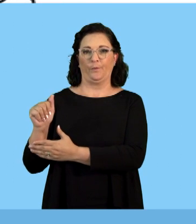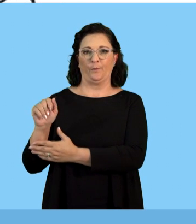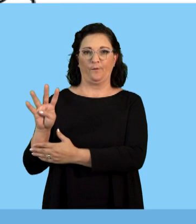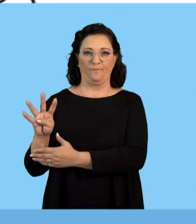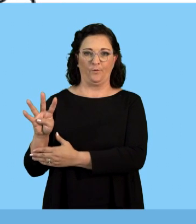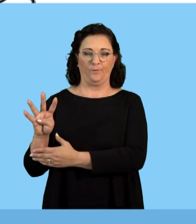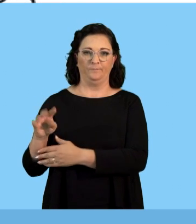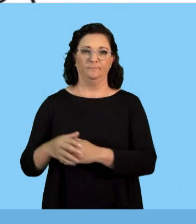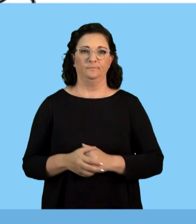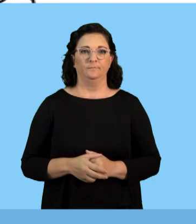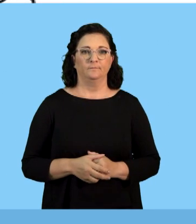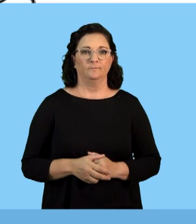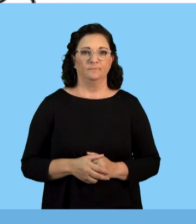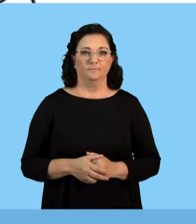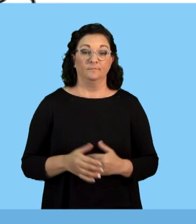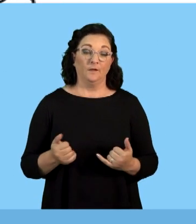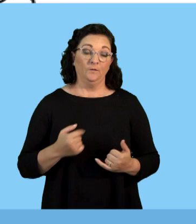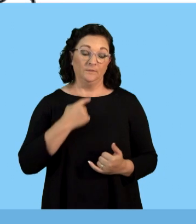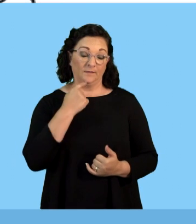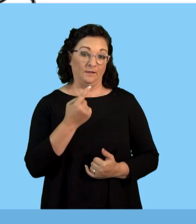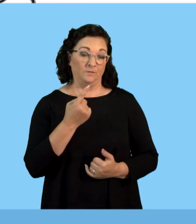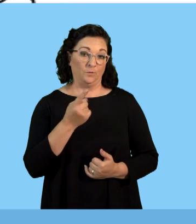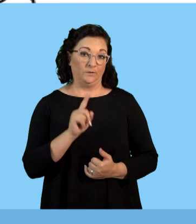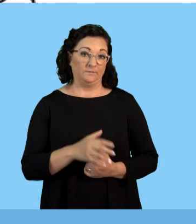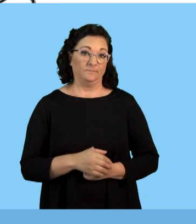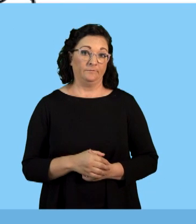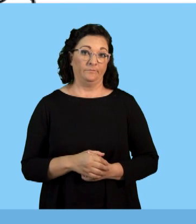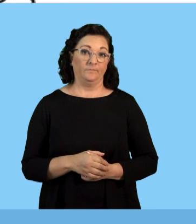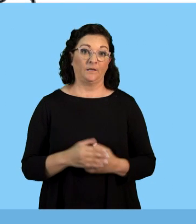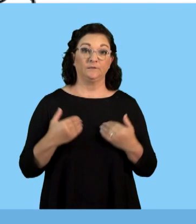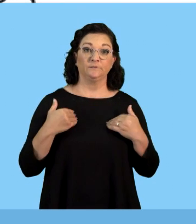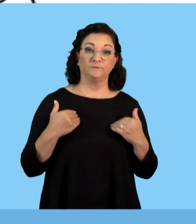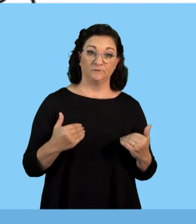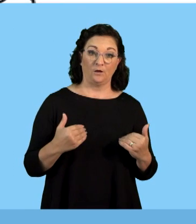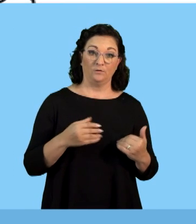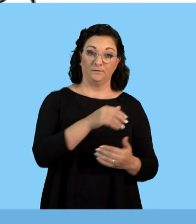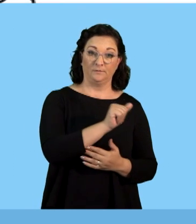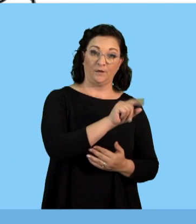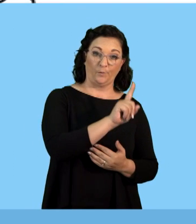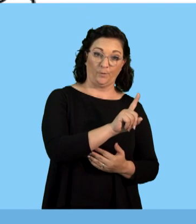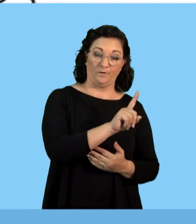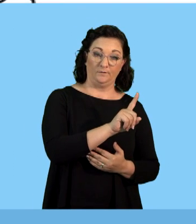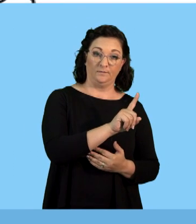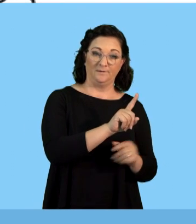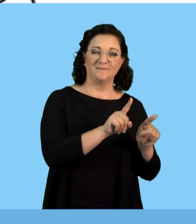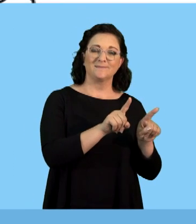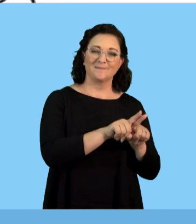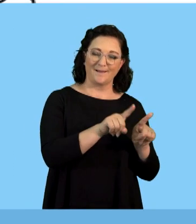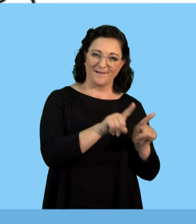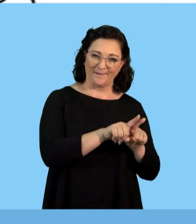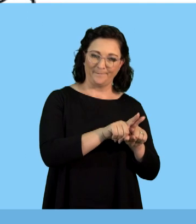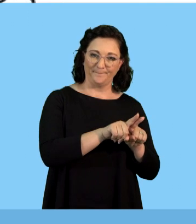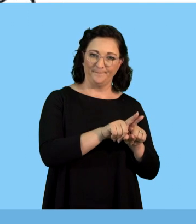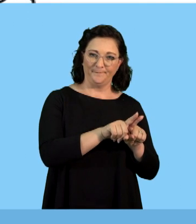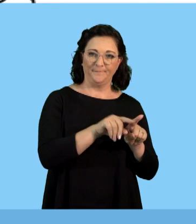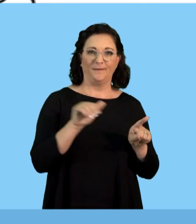the wires and then pass through A4. Now that then tells us that the current that we started with at A1 is going